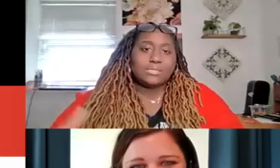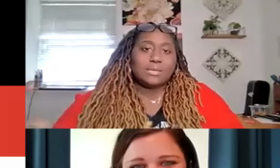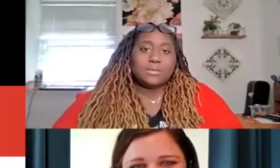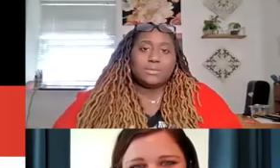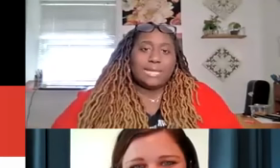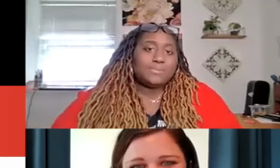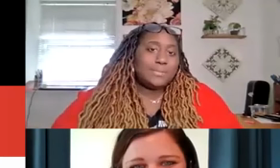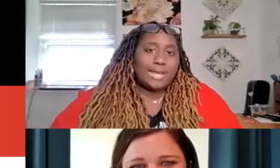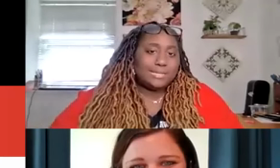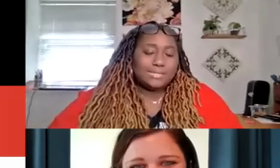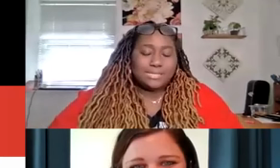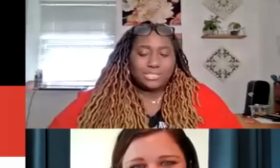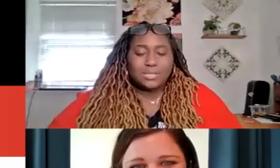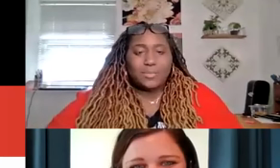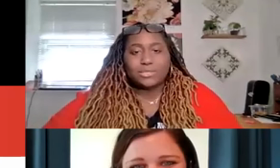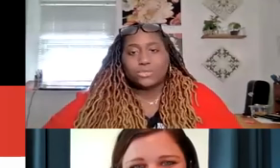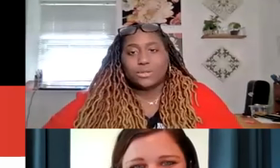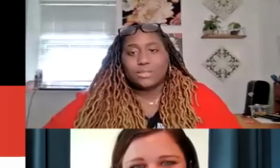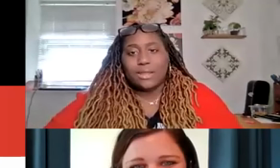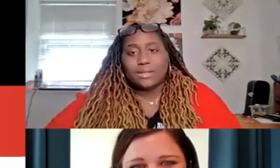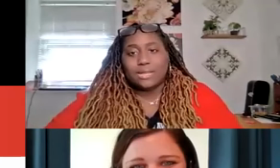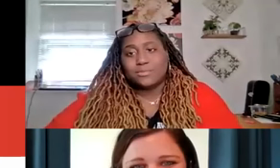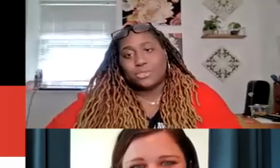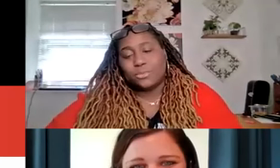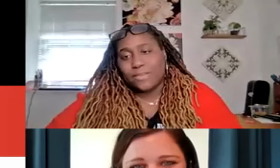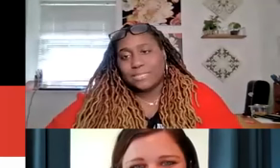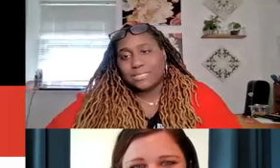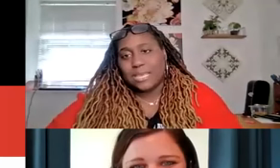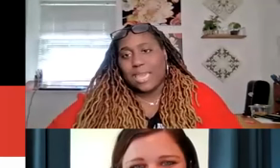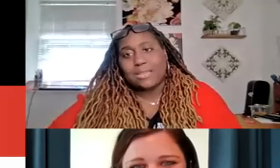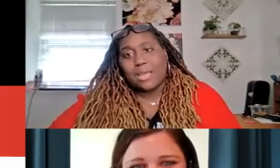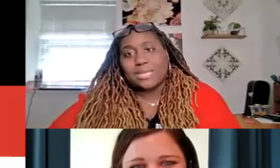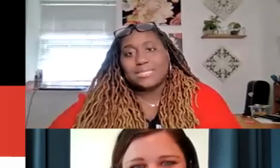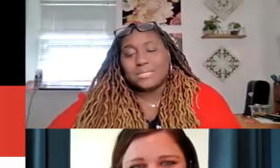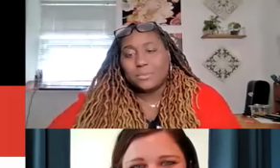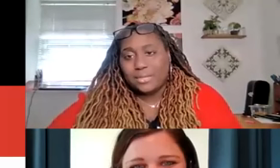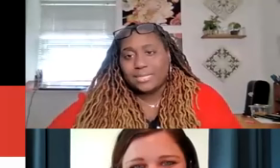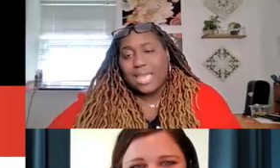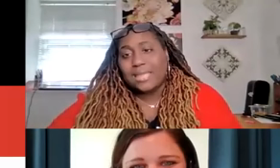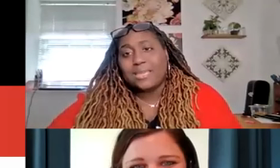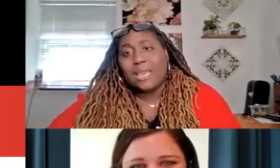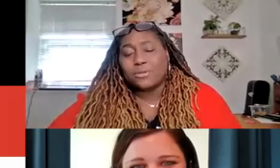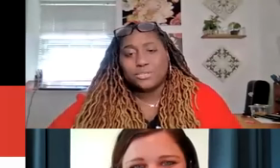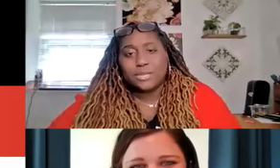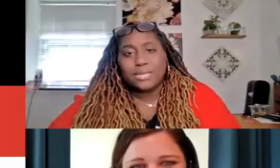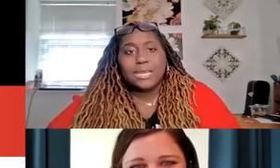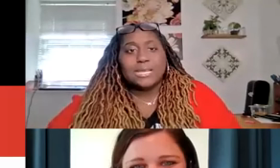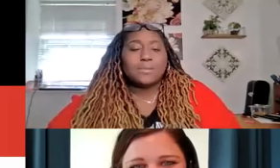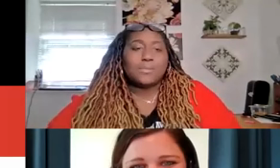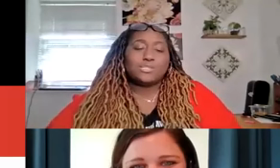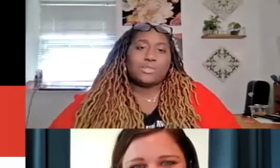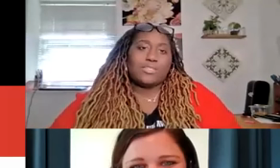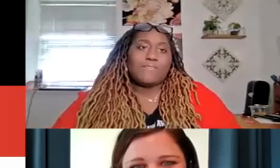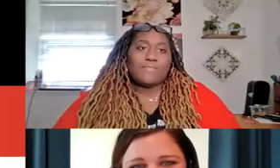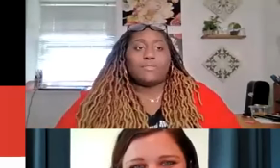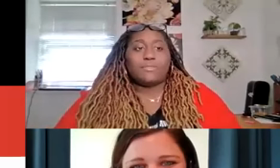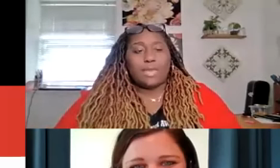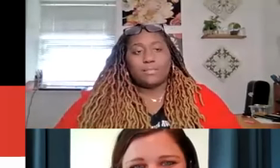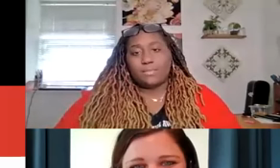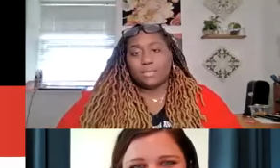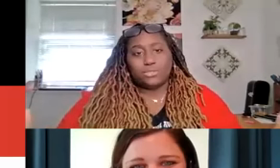And also, last but not least, is just to make sure that our customers who were facing economic instabilities had the opportunity to make sure